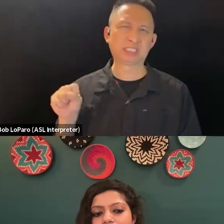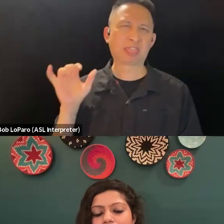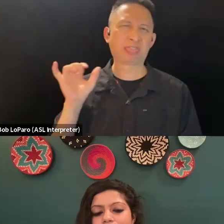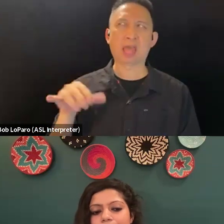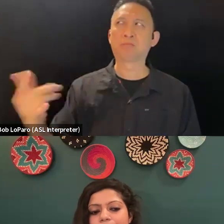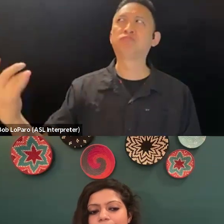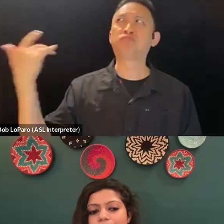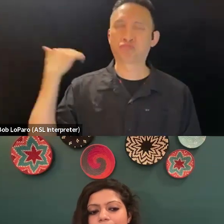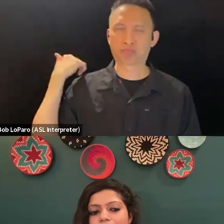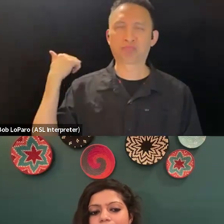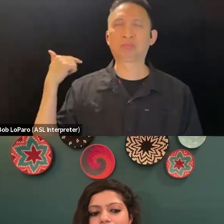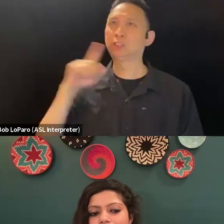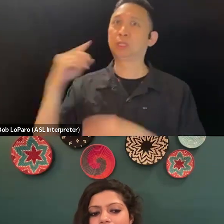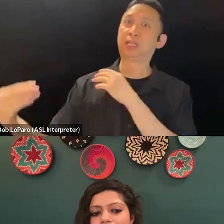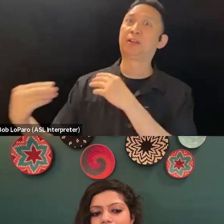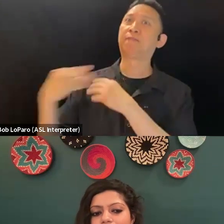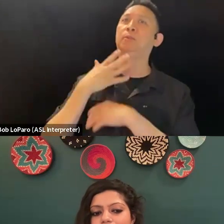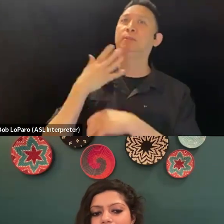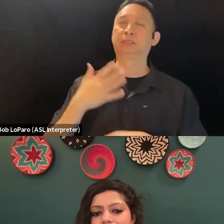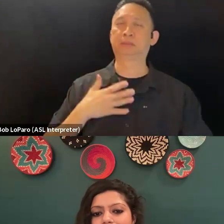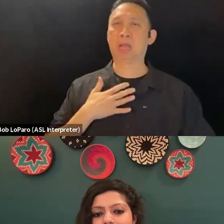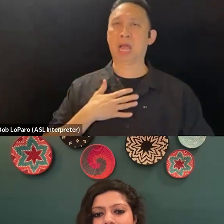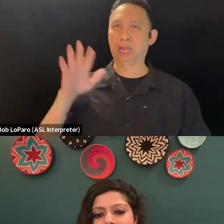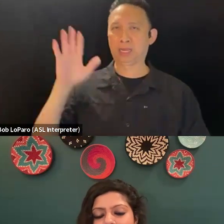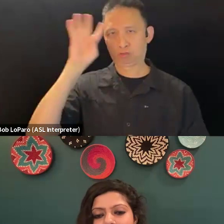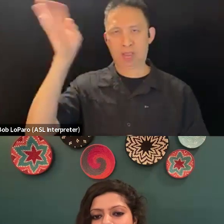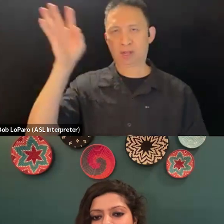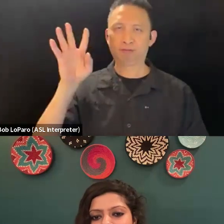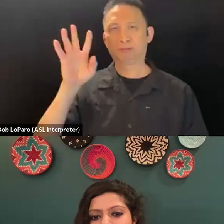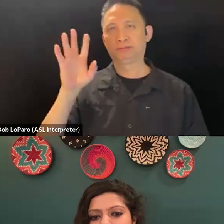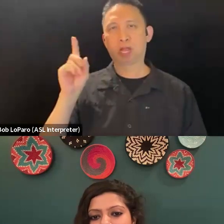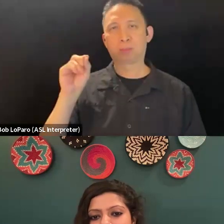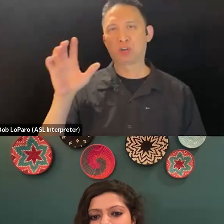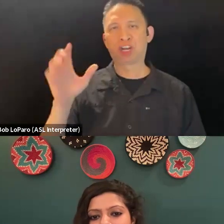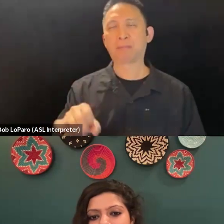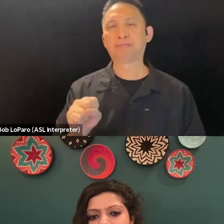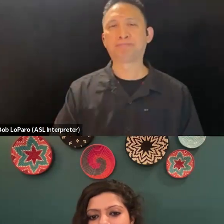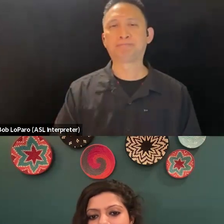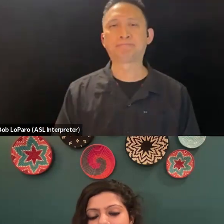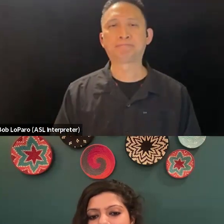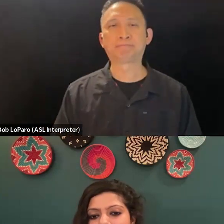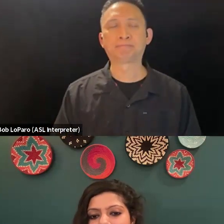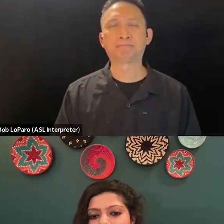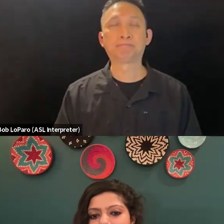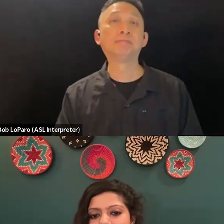creative documentary is, and why do you pursue it? Both of you. Anyone can start.